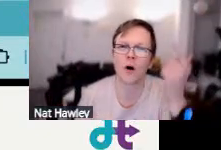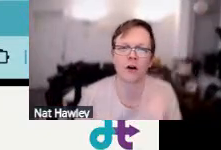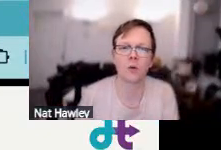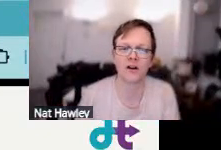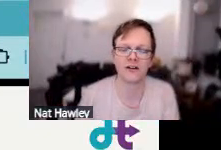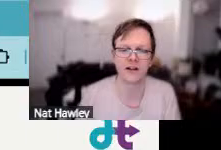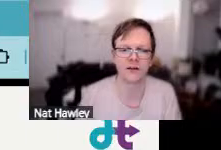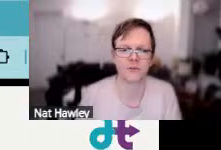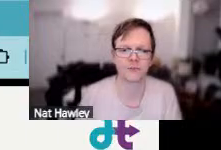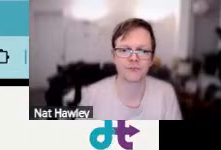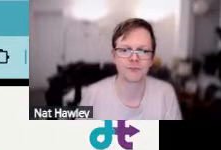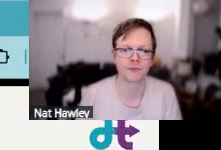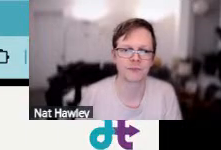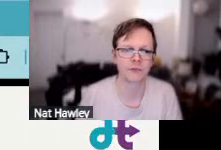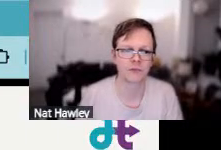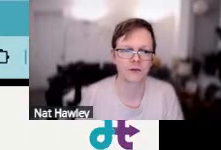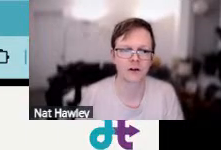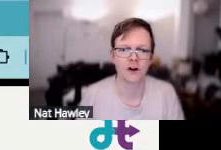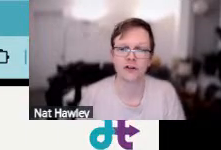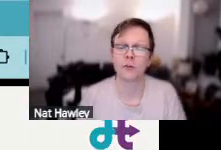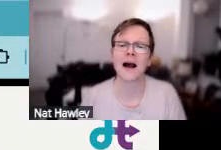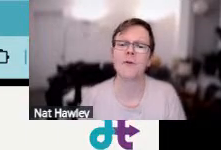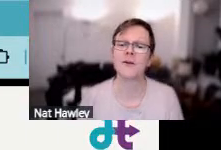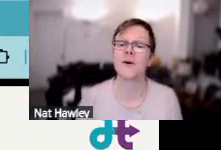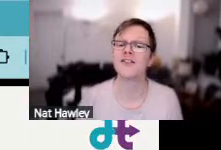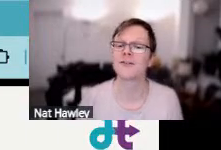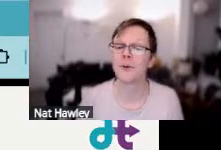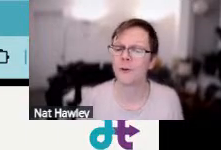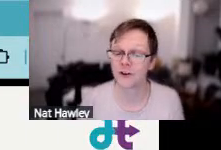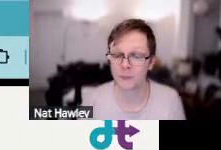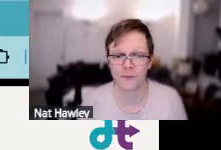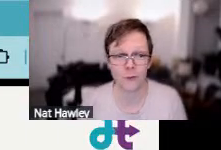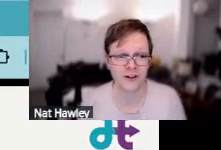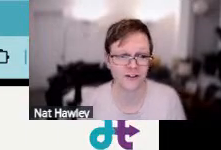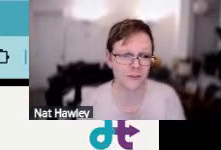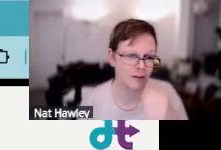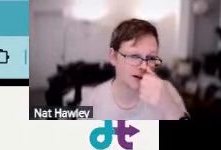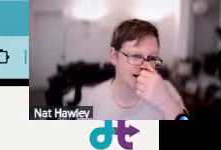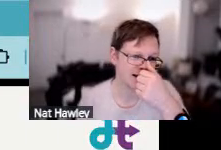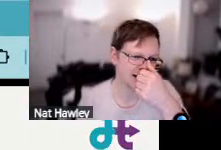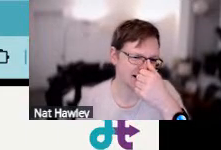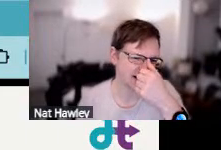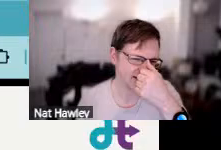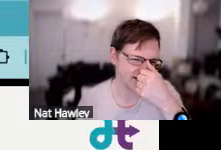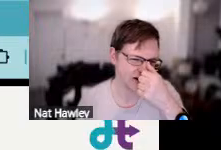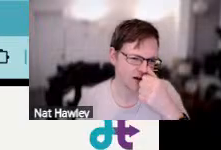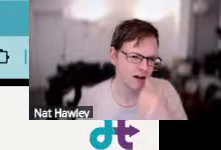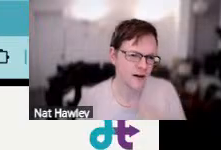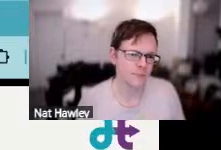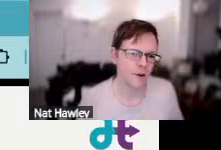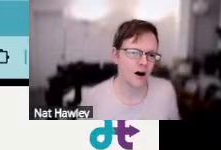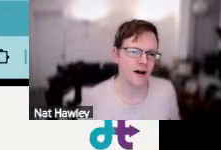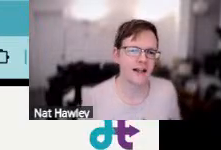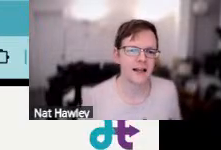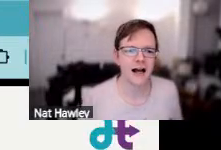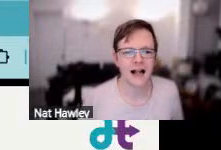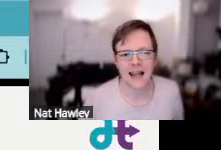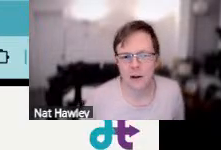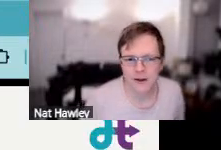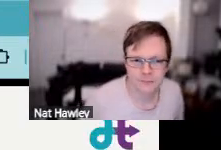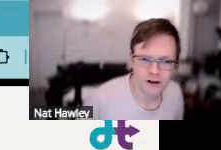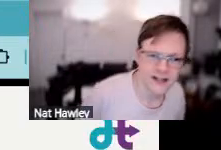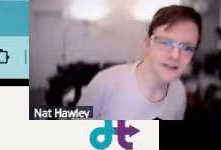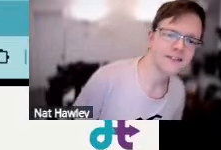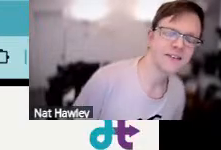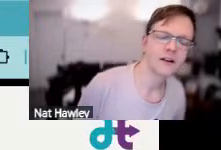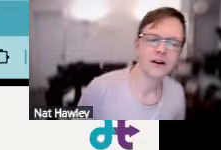characteristic or one quality. So how you might support someone with autism is by